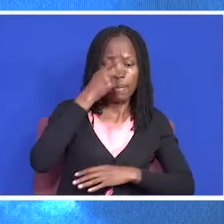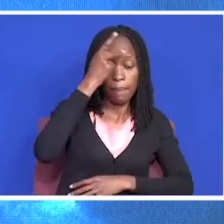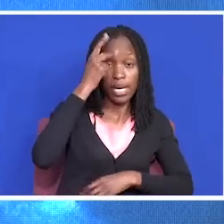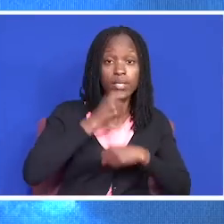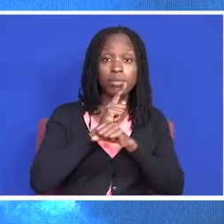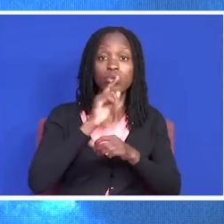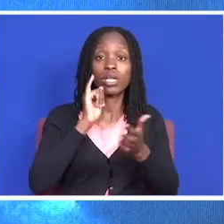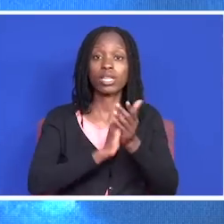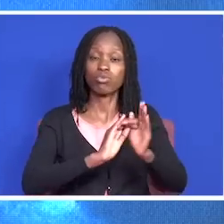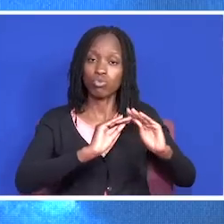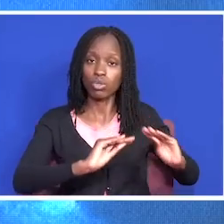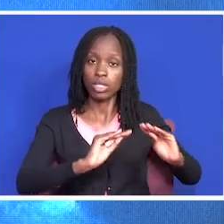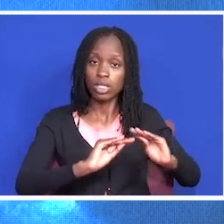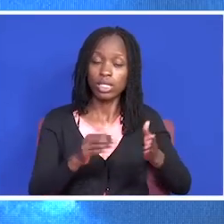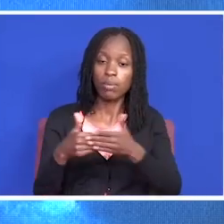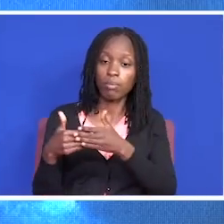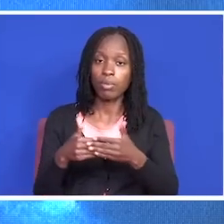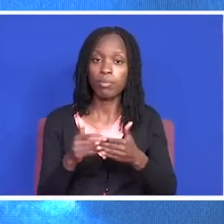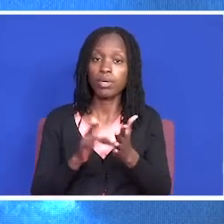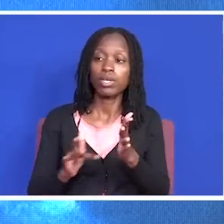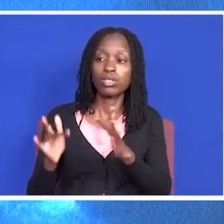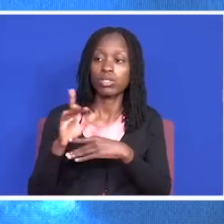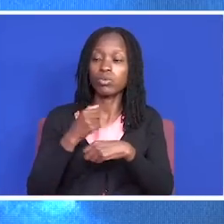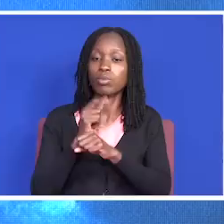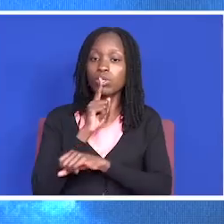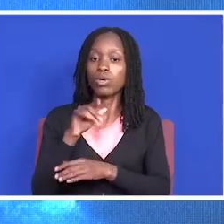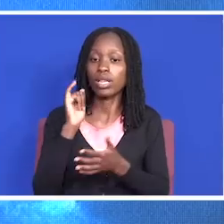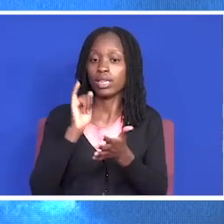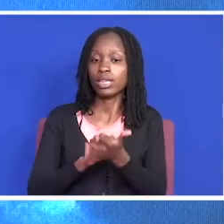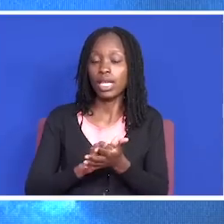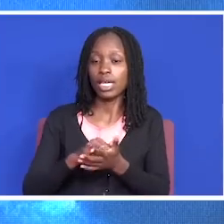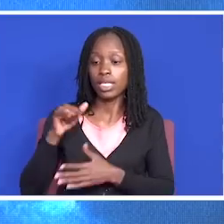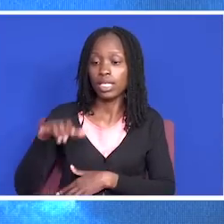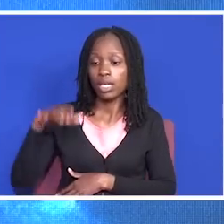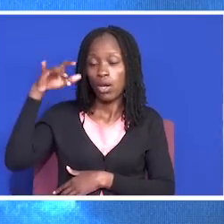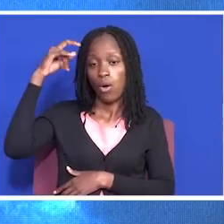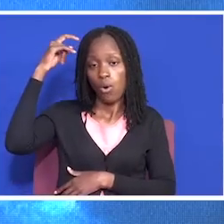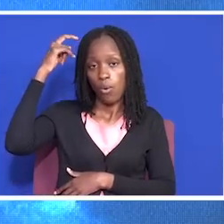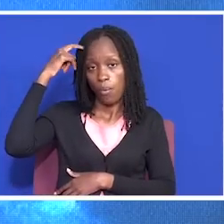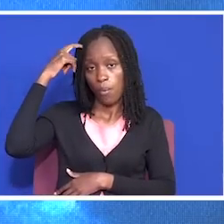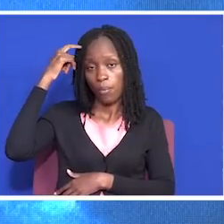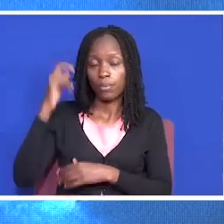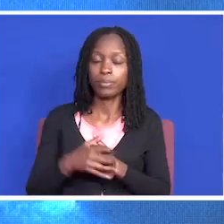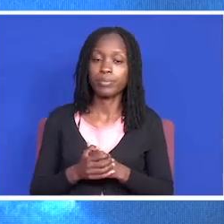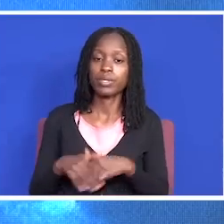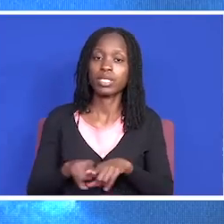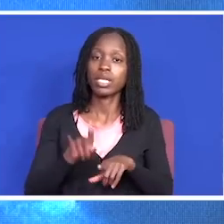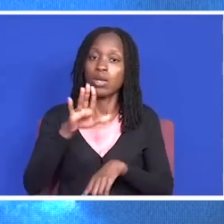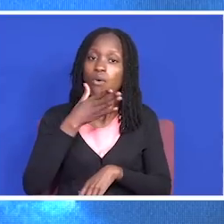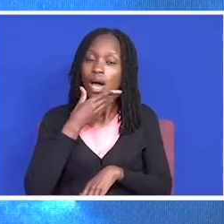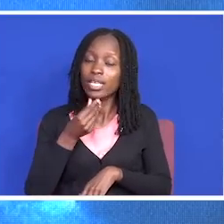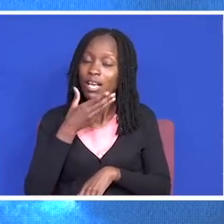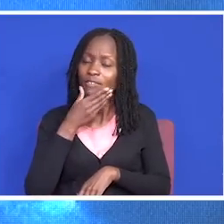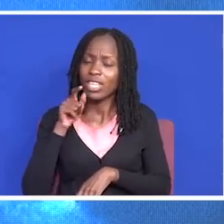took responsibility in helping him to have intellectual development. And you as a father, on a Father's